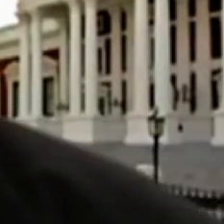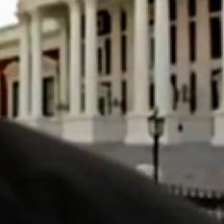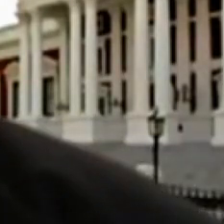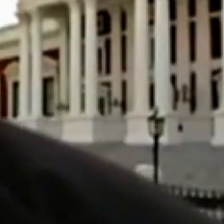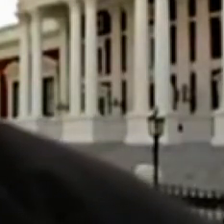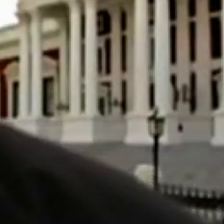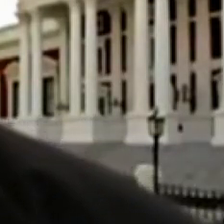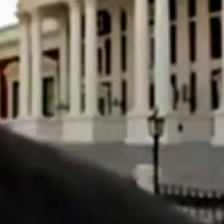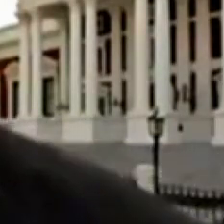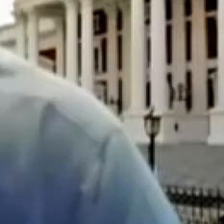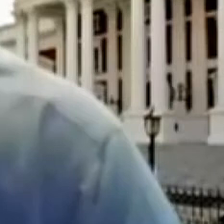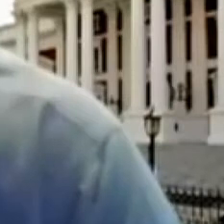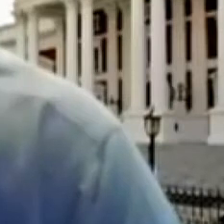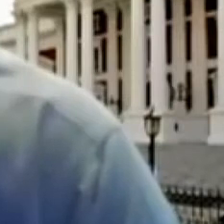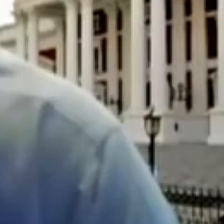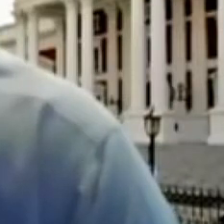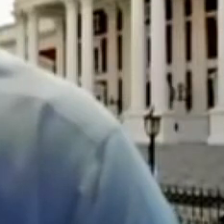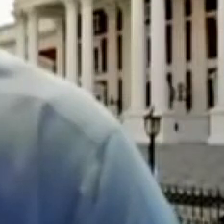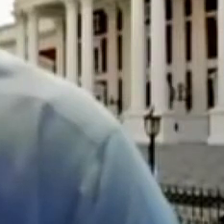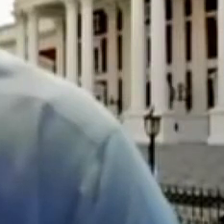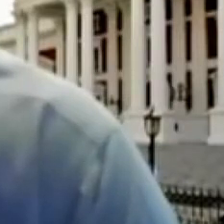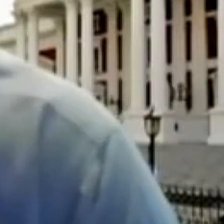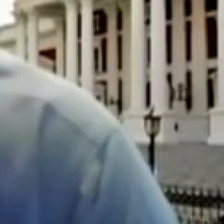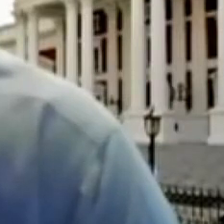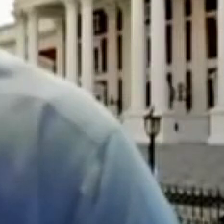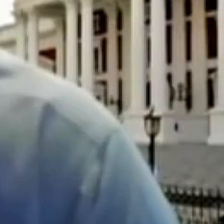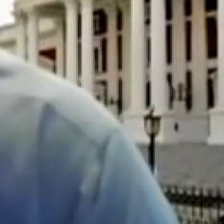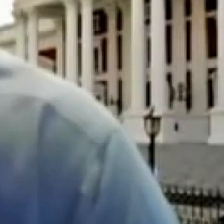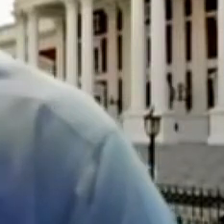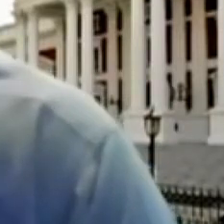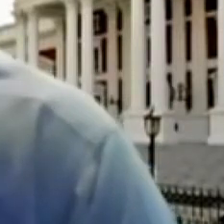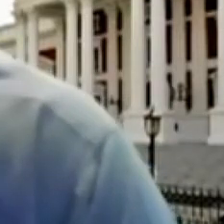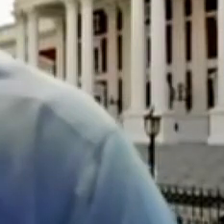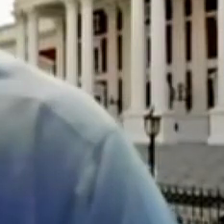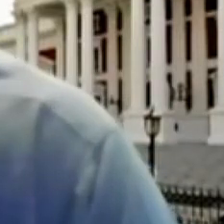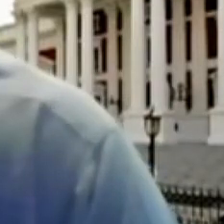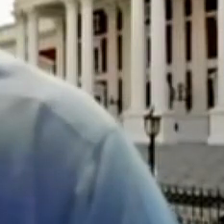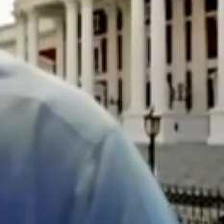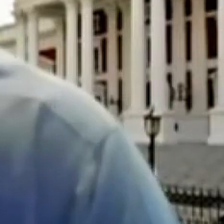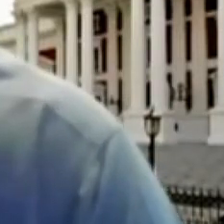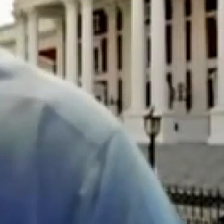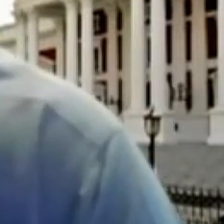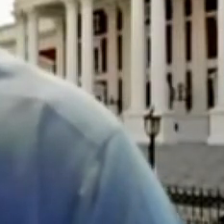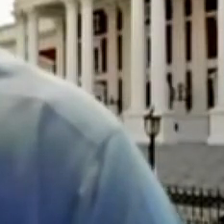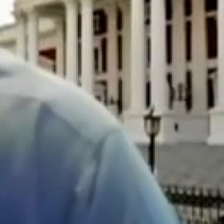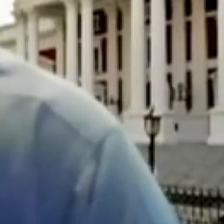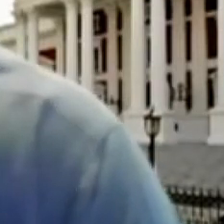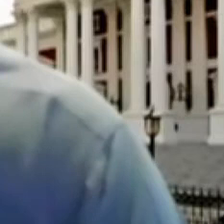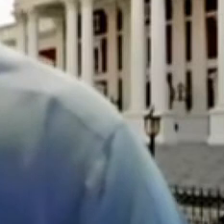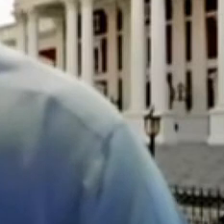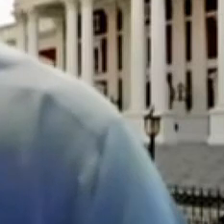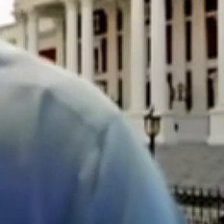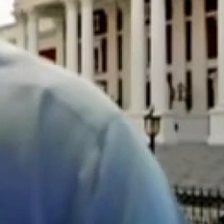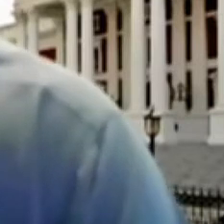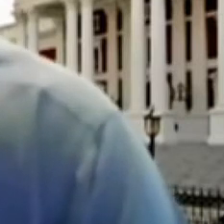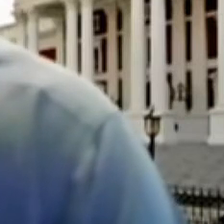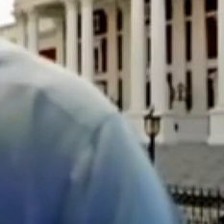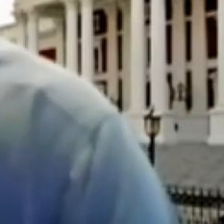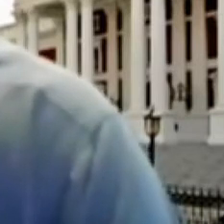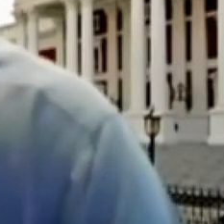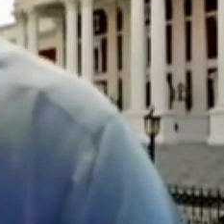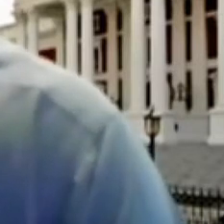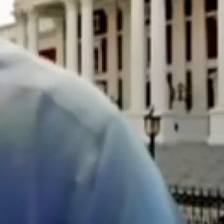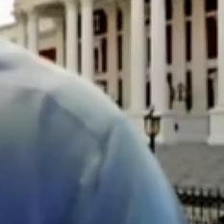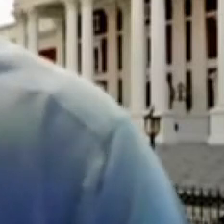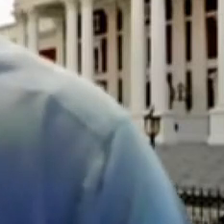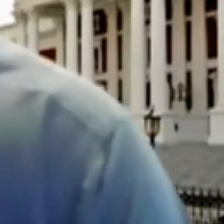Thank you, Deputy Speaker. Minister, the capital infrastructure build program of your department has built